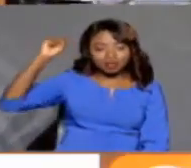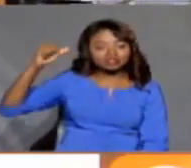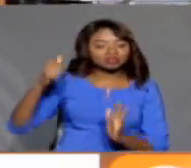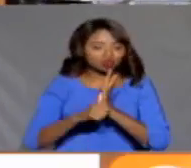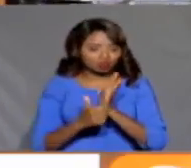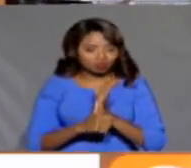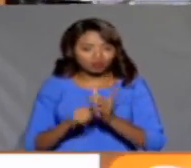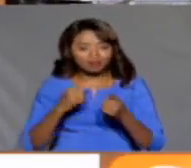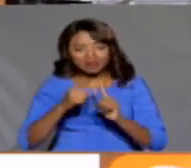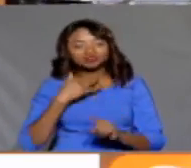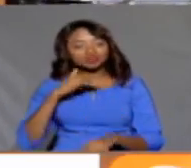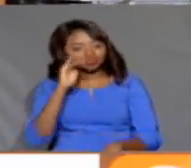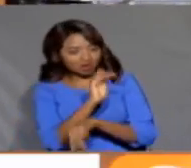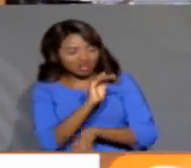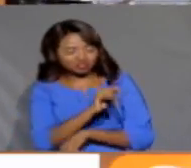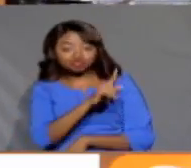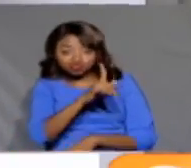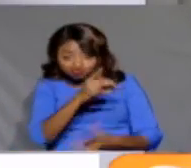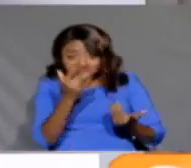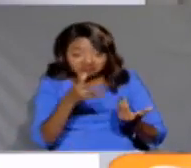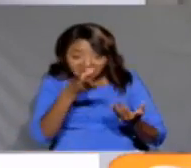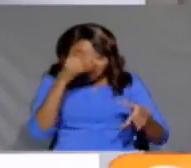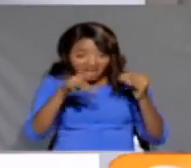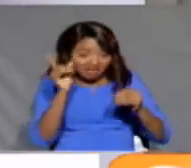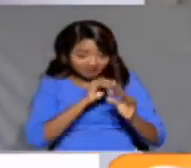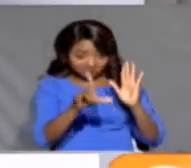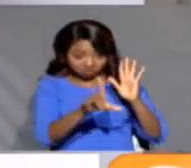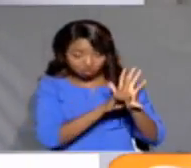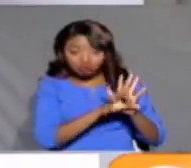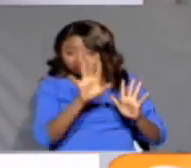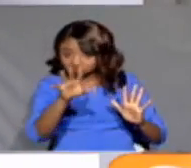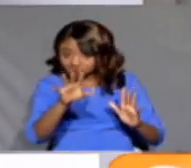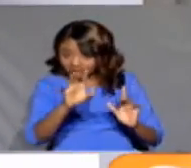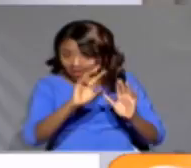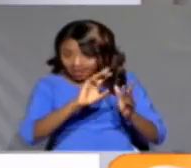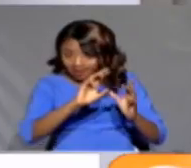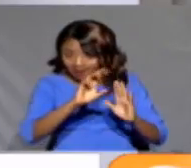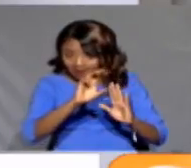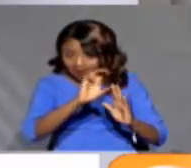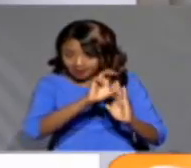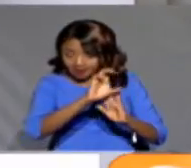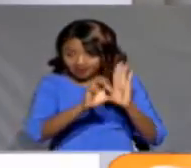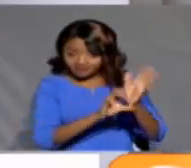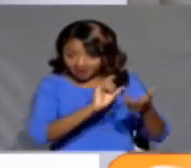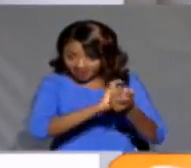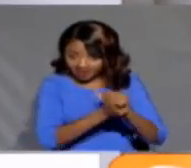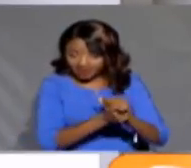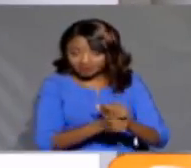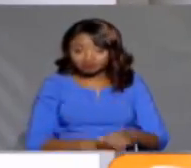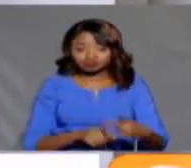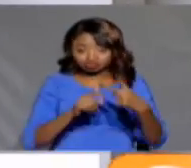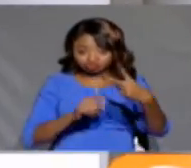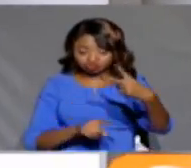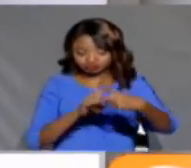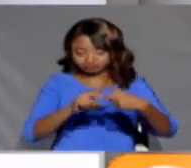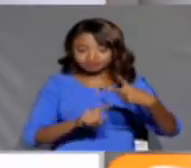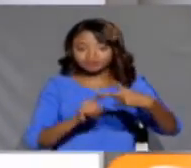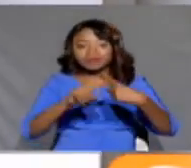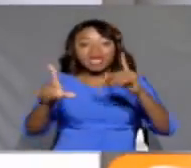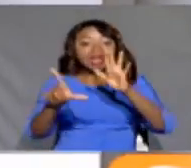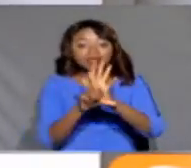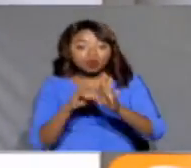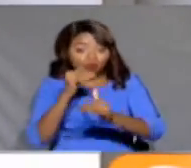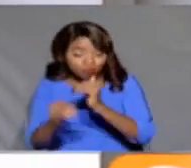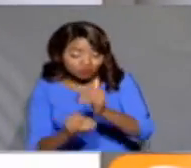Because you're a student of law. Well, a referendum is two things. It's a legal process, and it is a political process. But it's largely